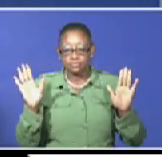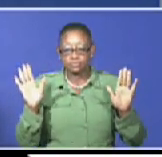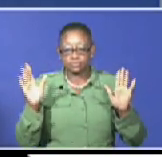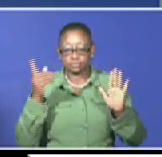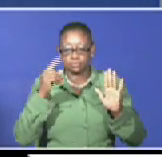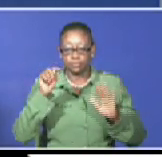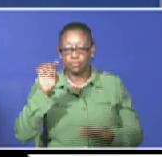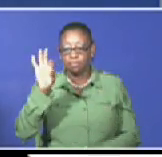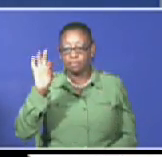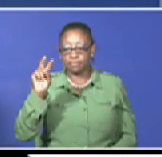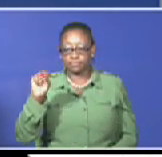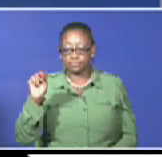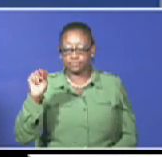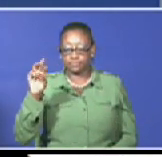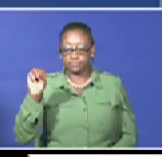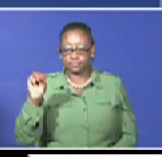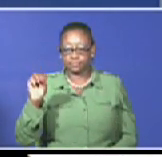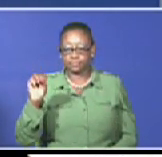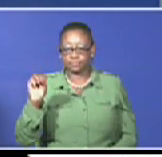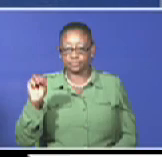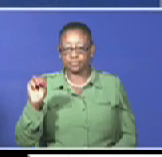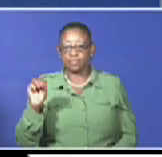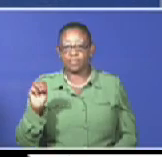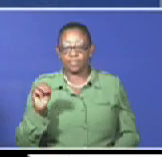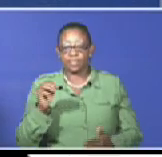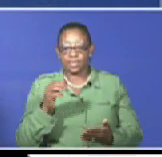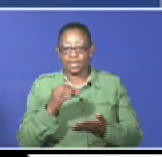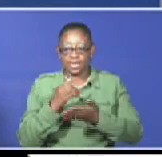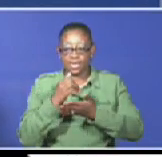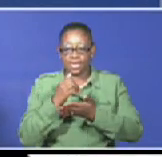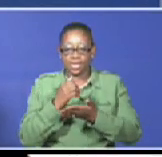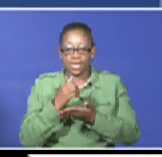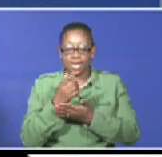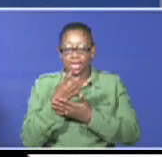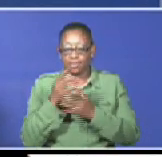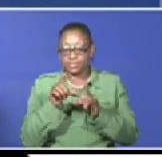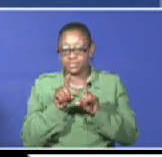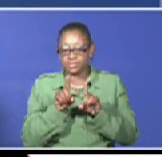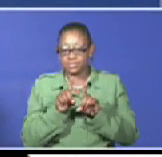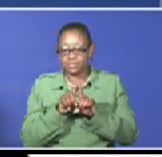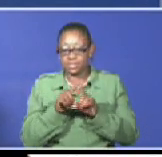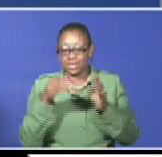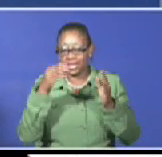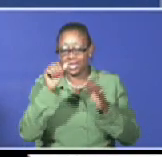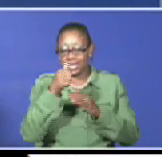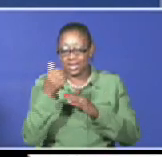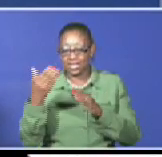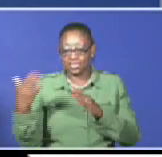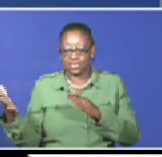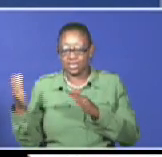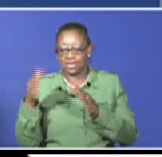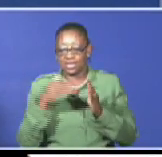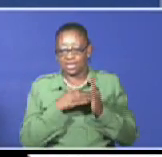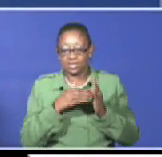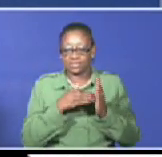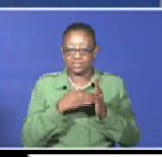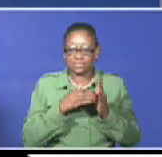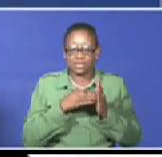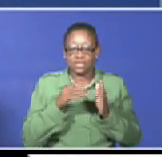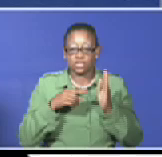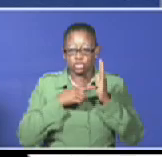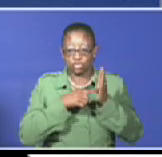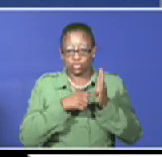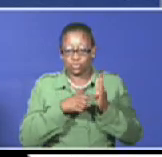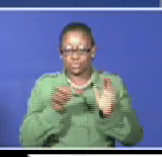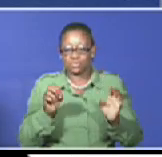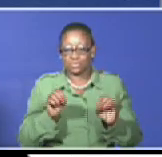the F.N.M has the woeful PLP leadership fighting tooth and nail against anything and everything that sheds light on